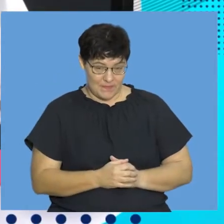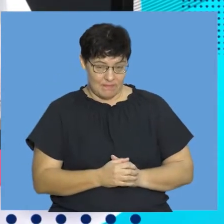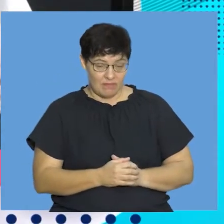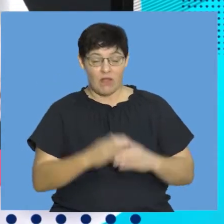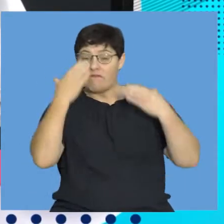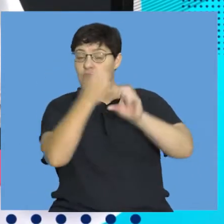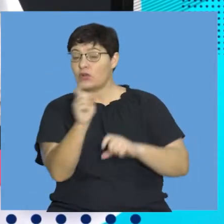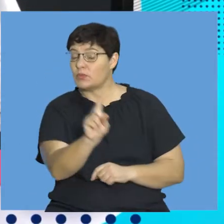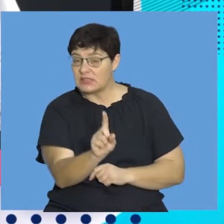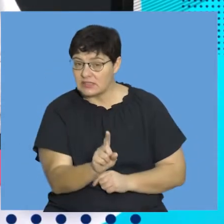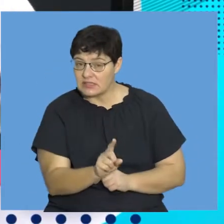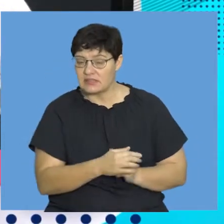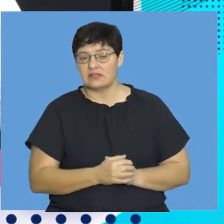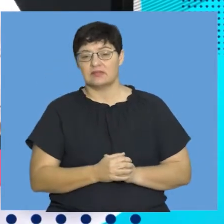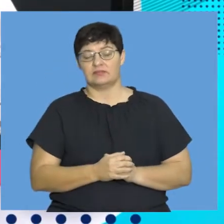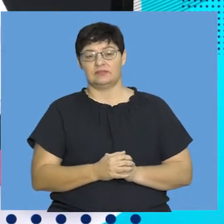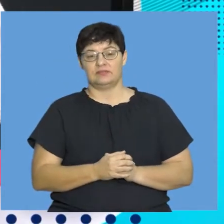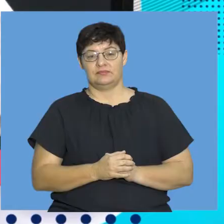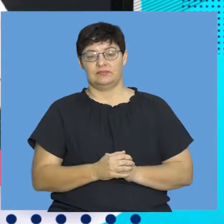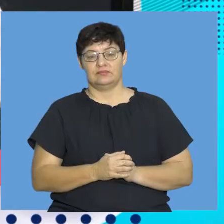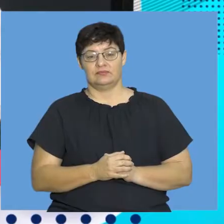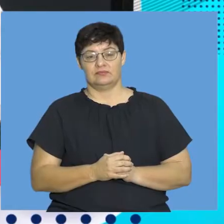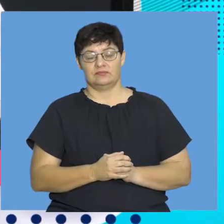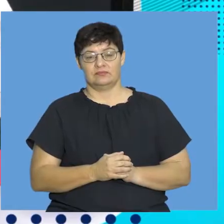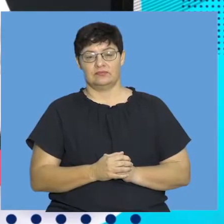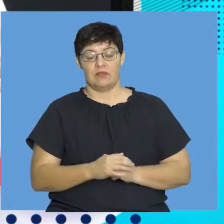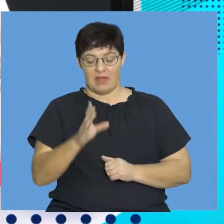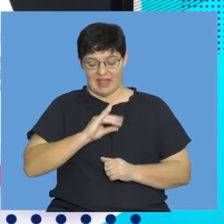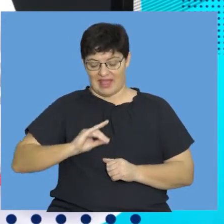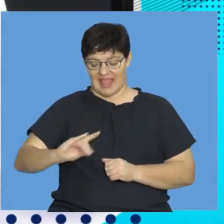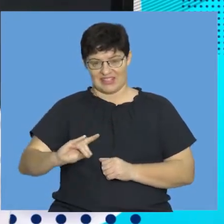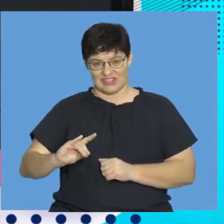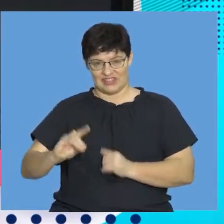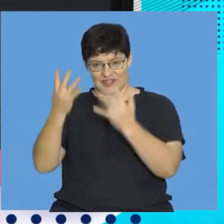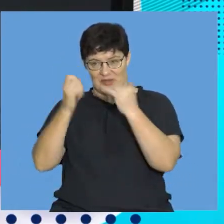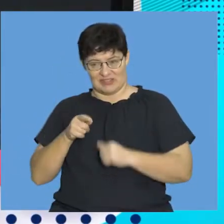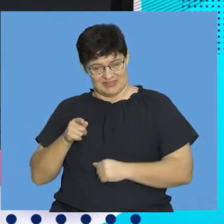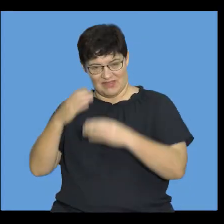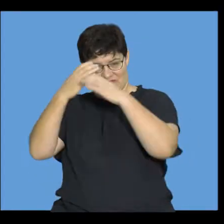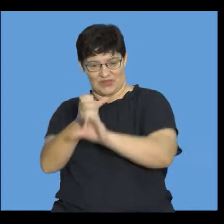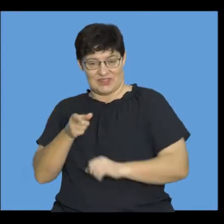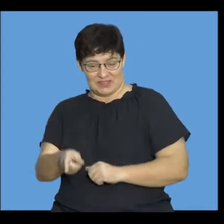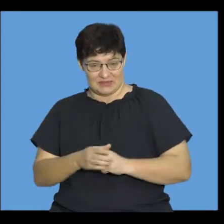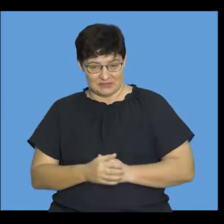emphasis? Definitely the emphasis is on the cash budget. Now,